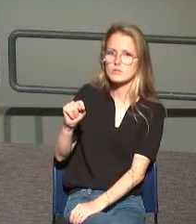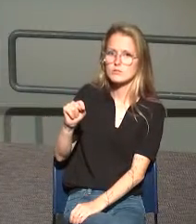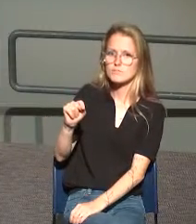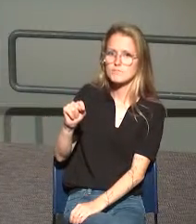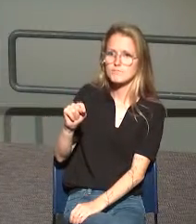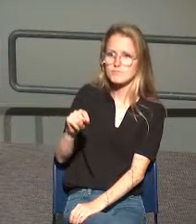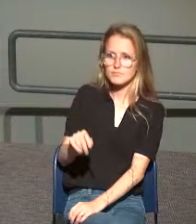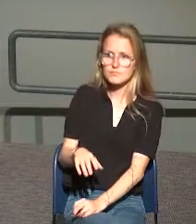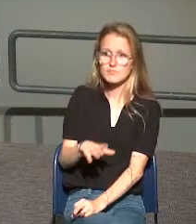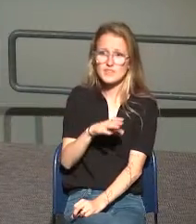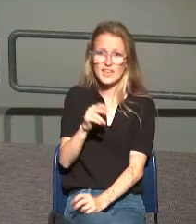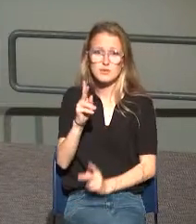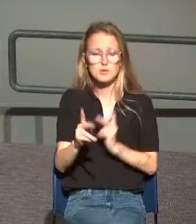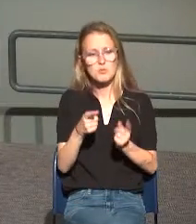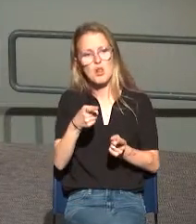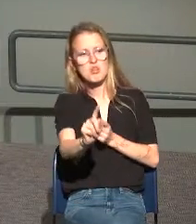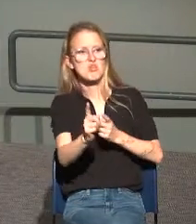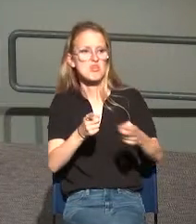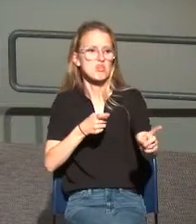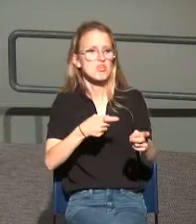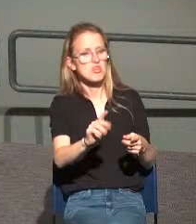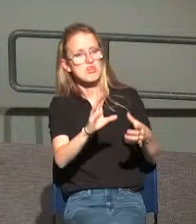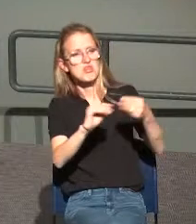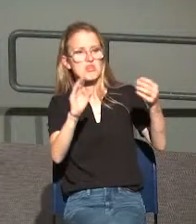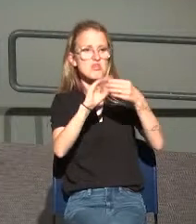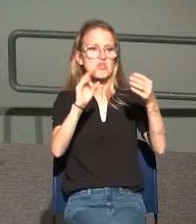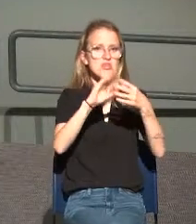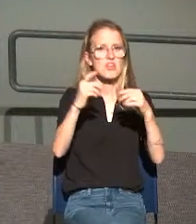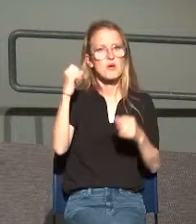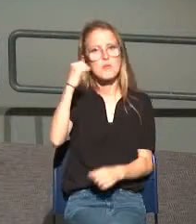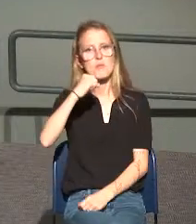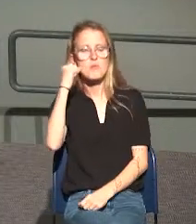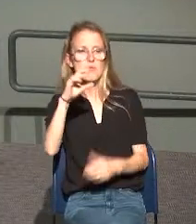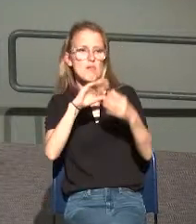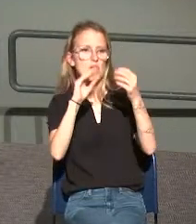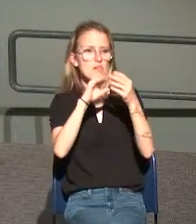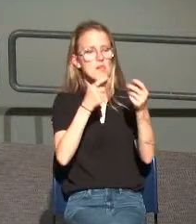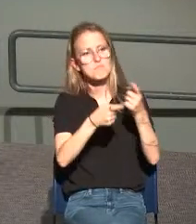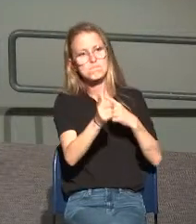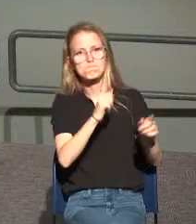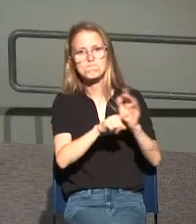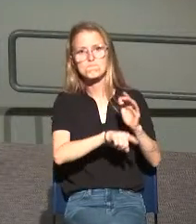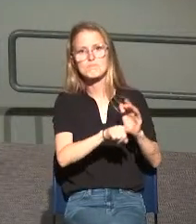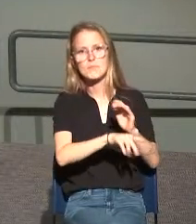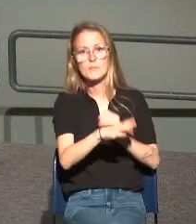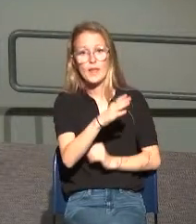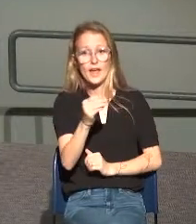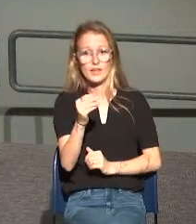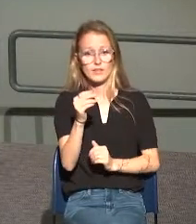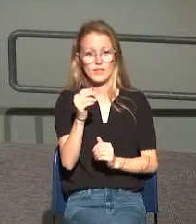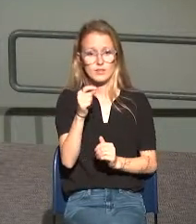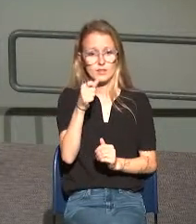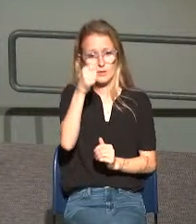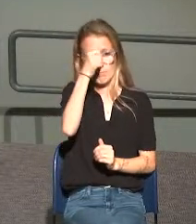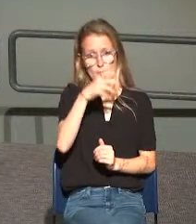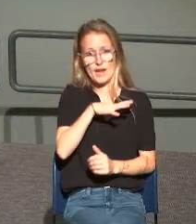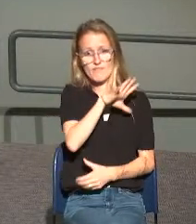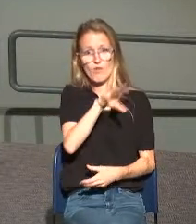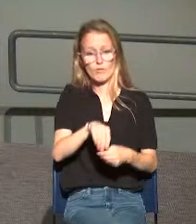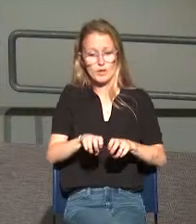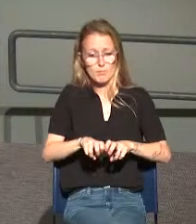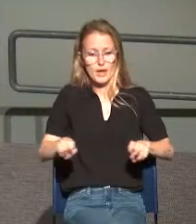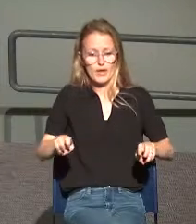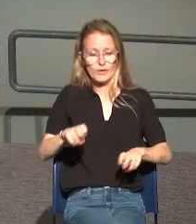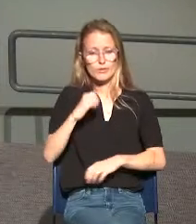by jeers and catcalls and hoots from the junior officers, and the admirals on the dais did nothing to stop it, which